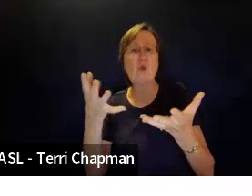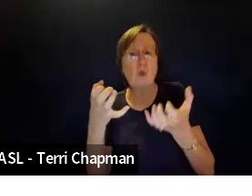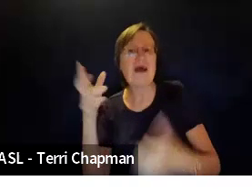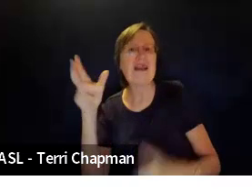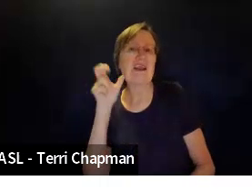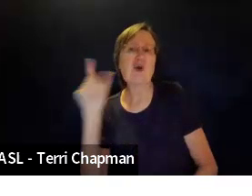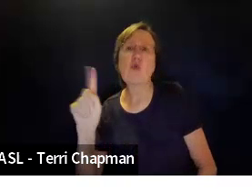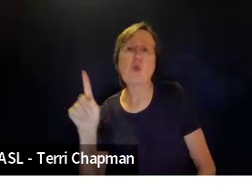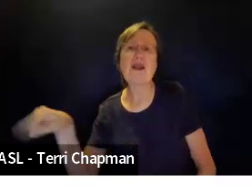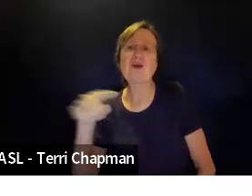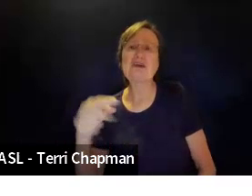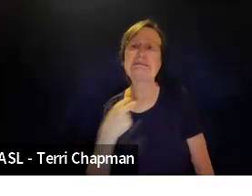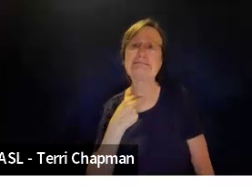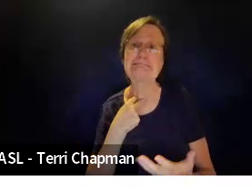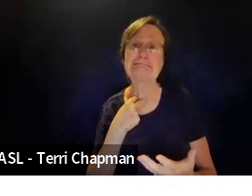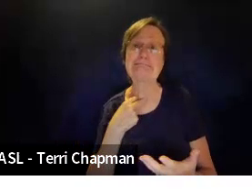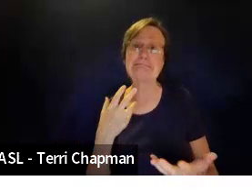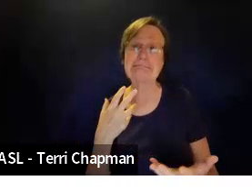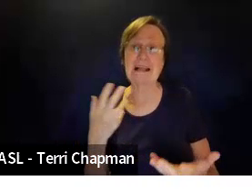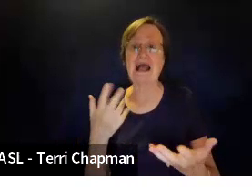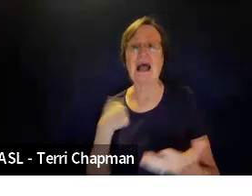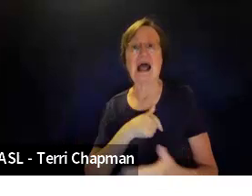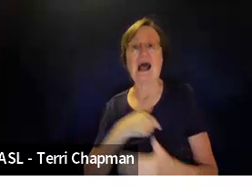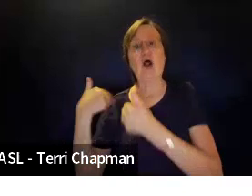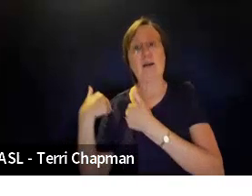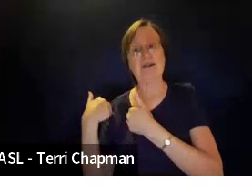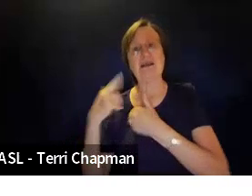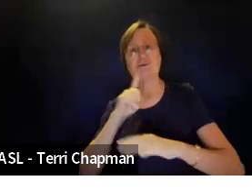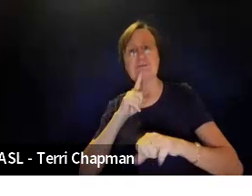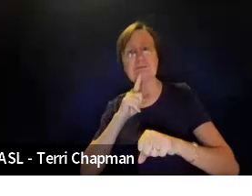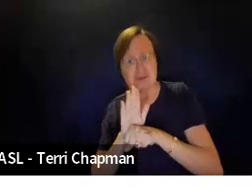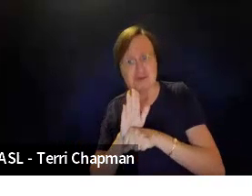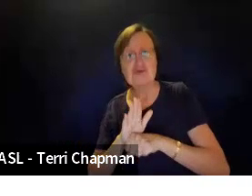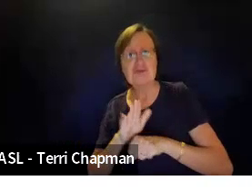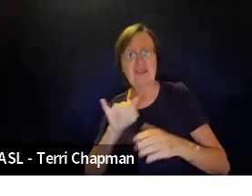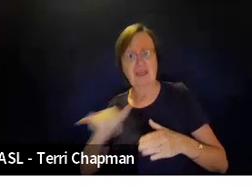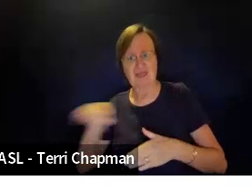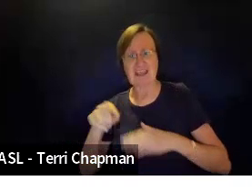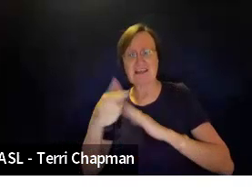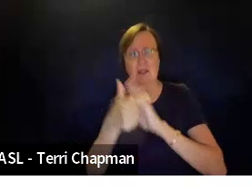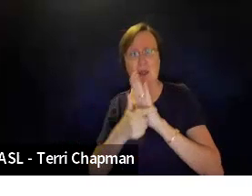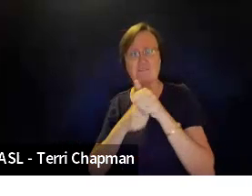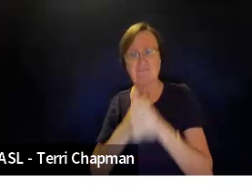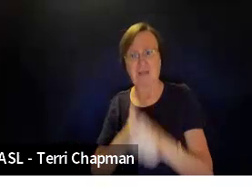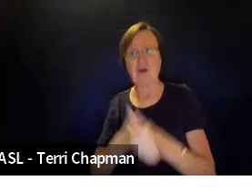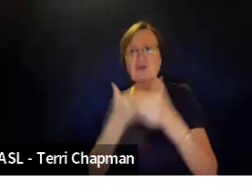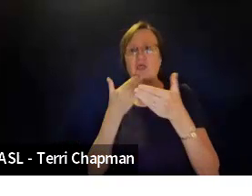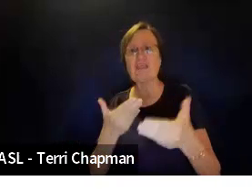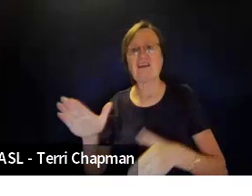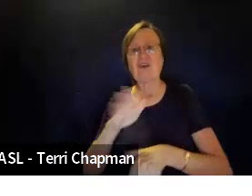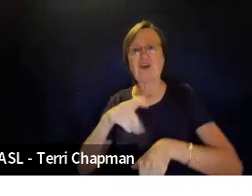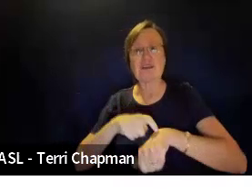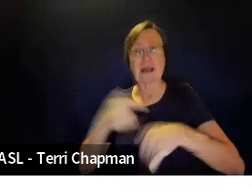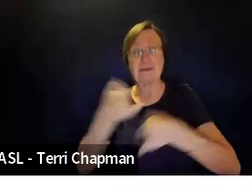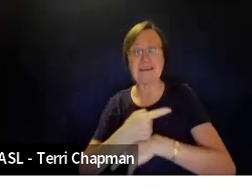because it is our obligation to ensure these laws are followed. So thank you for the time today. I'm excited to hear more and learn more.